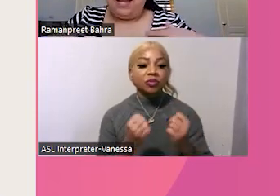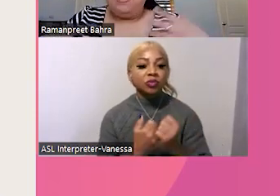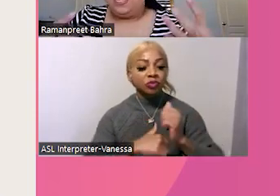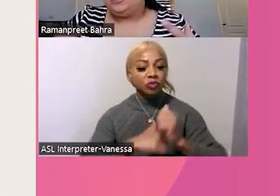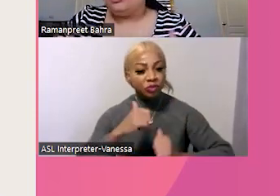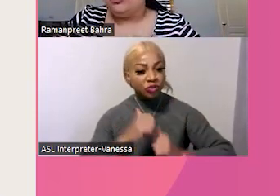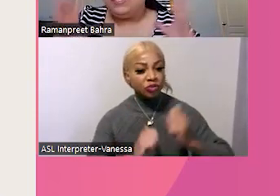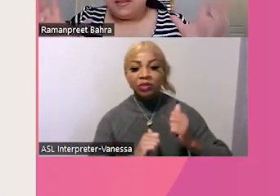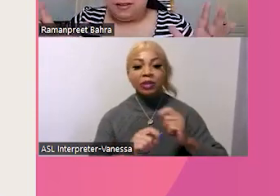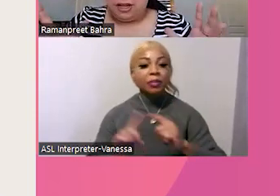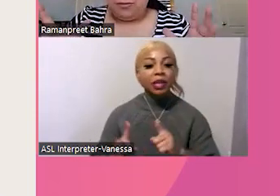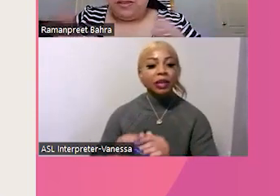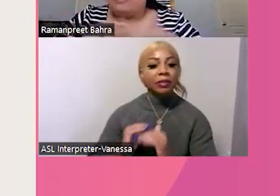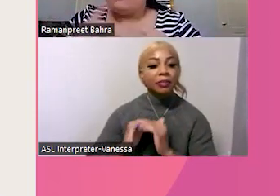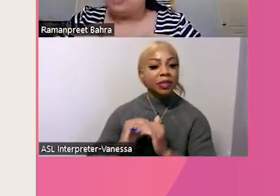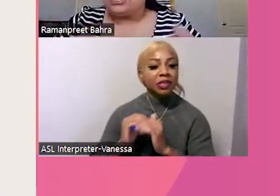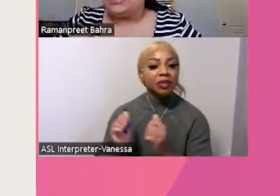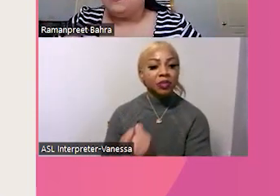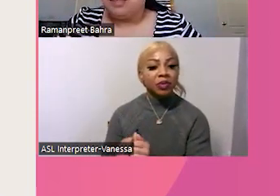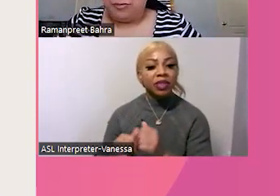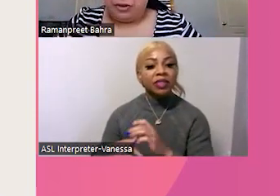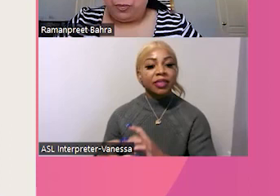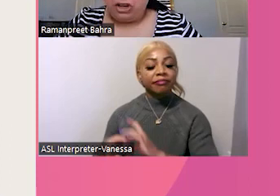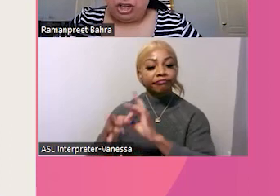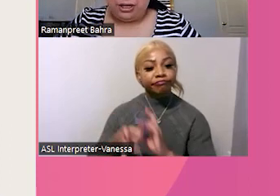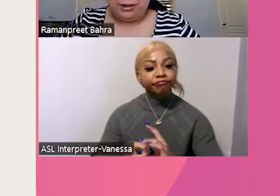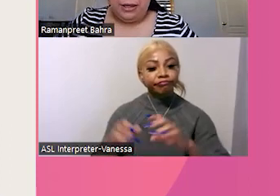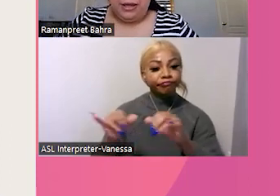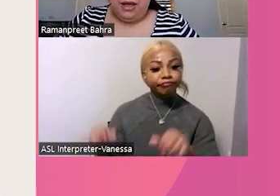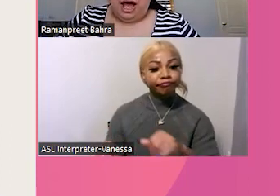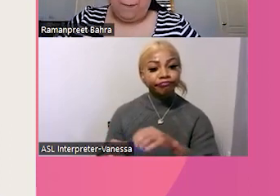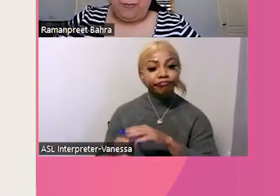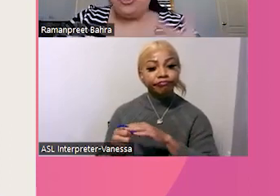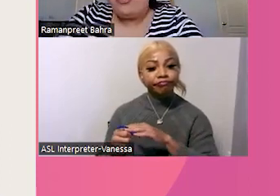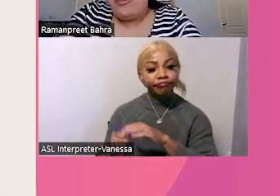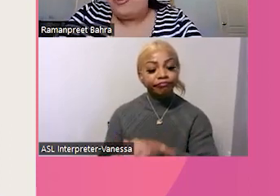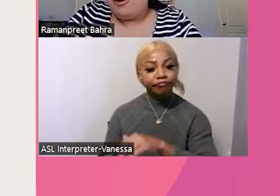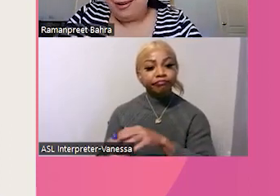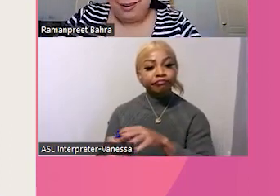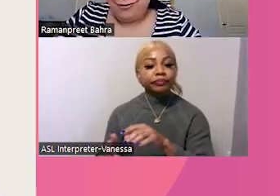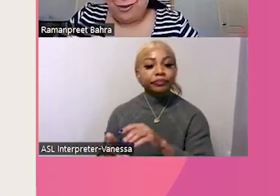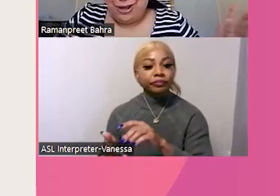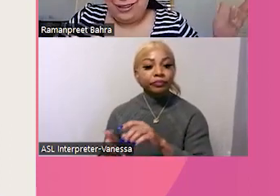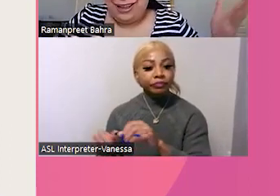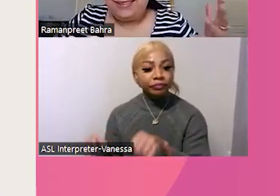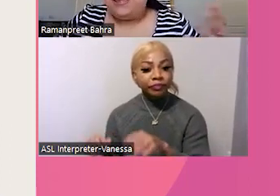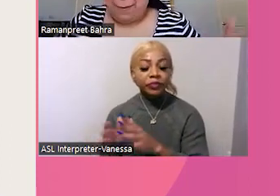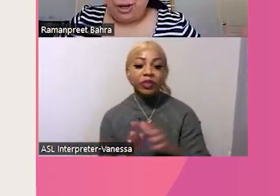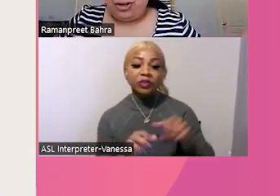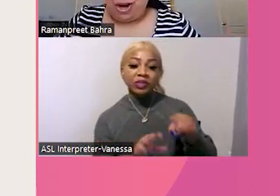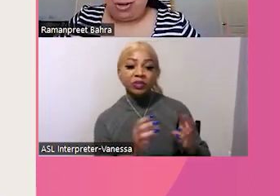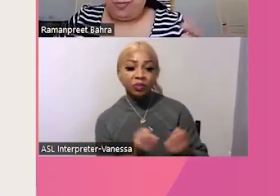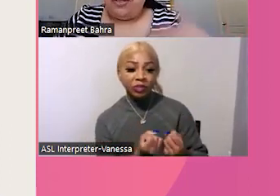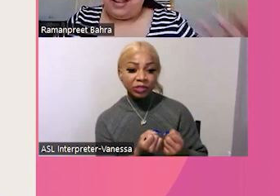and maintained through these systems, these interlocking systems of oppression. So this webinar, for one, is a